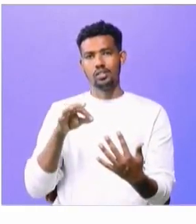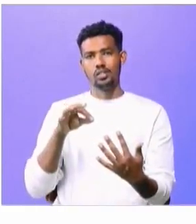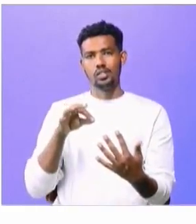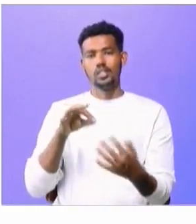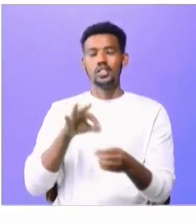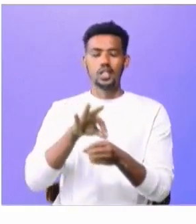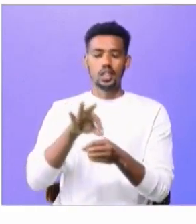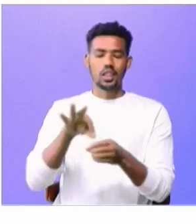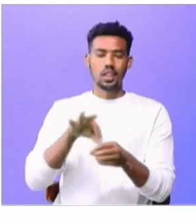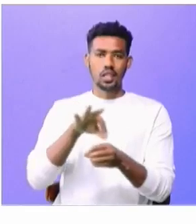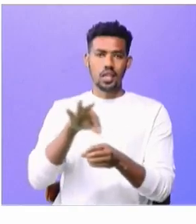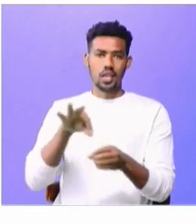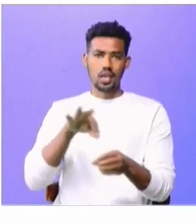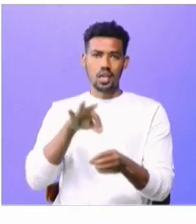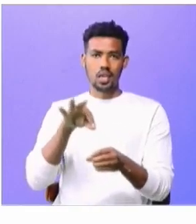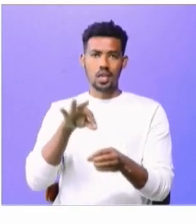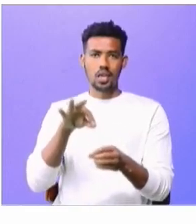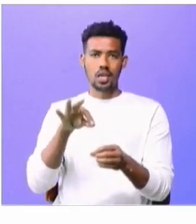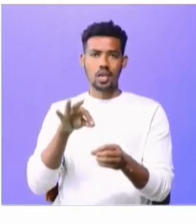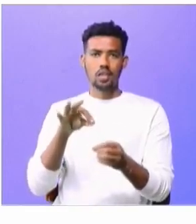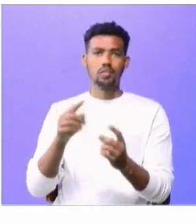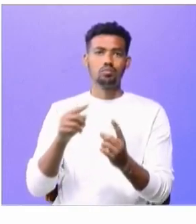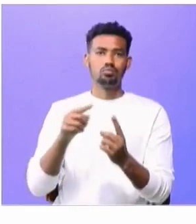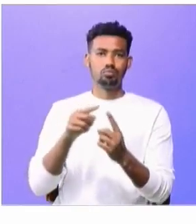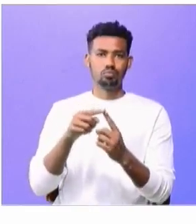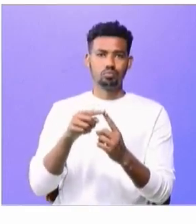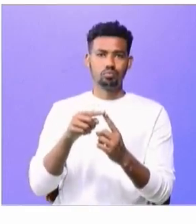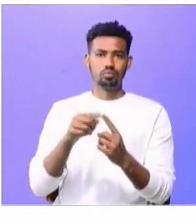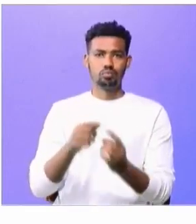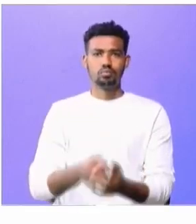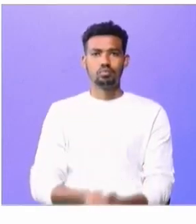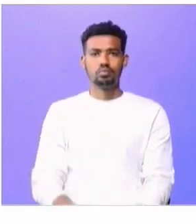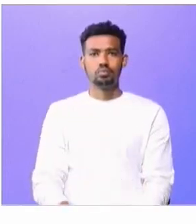tea to